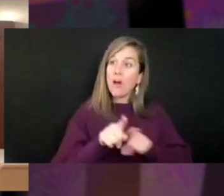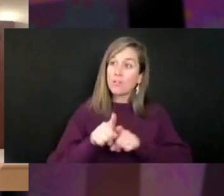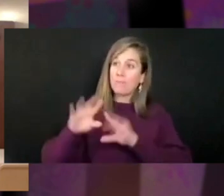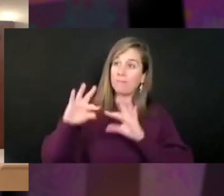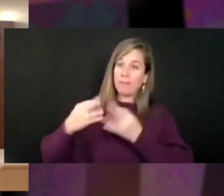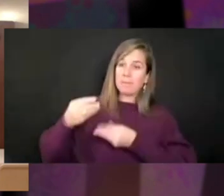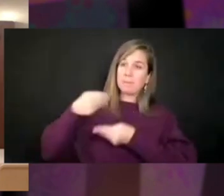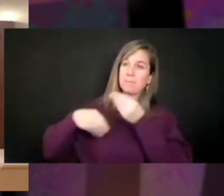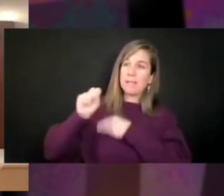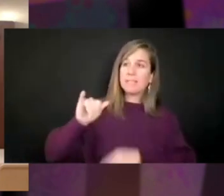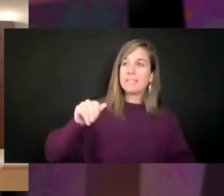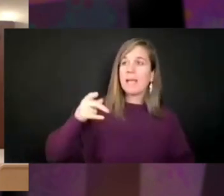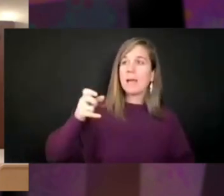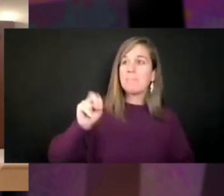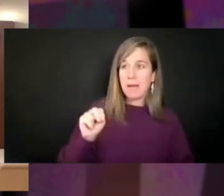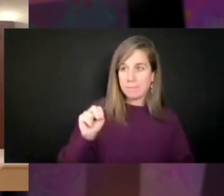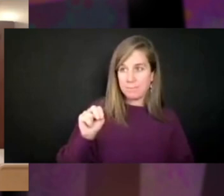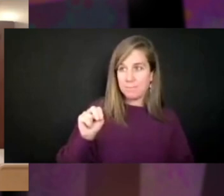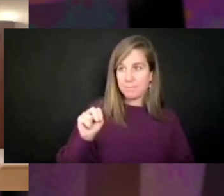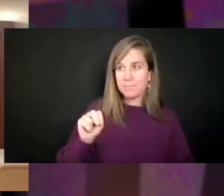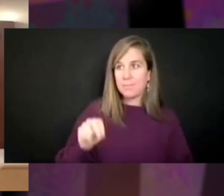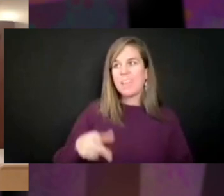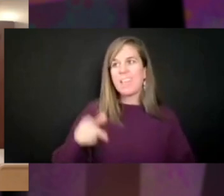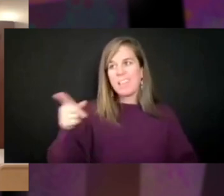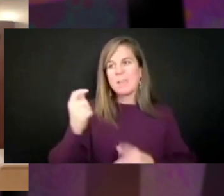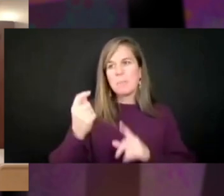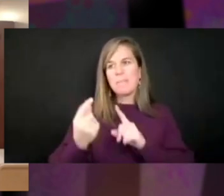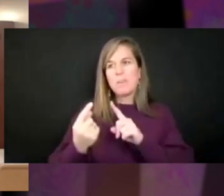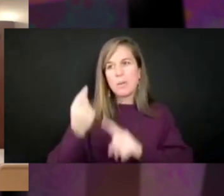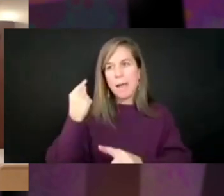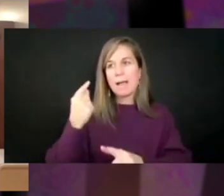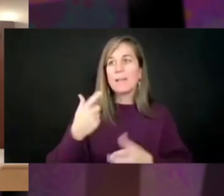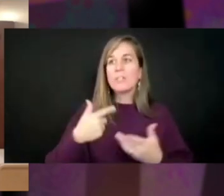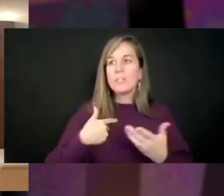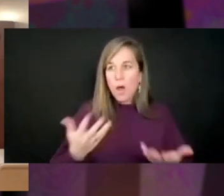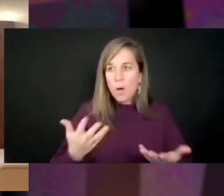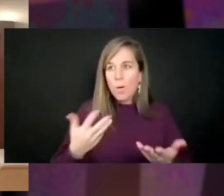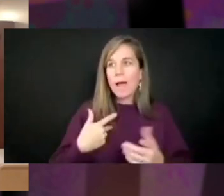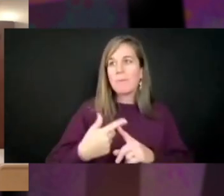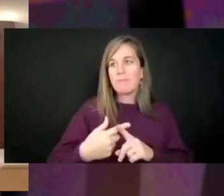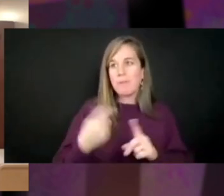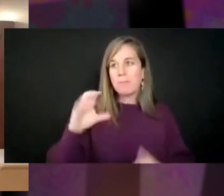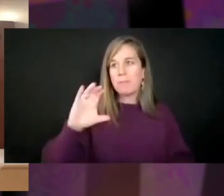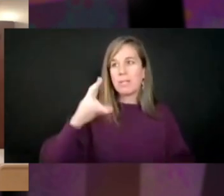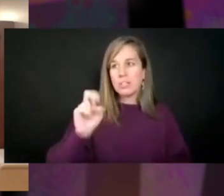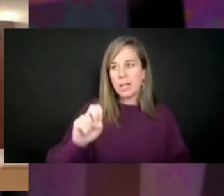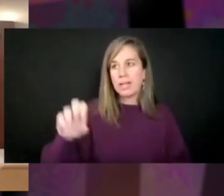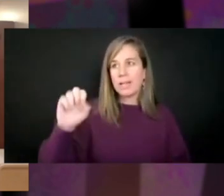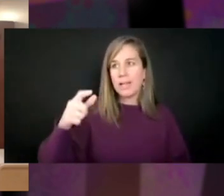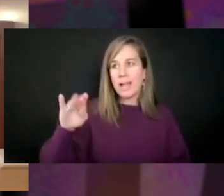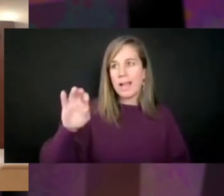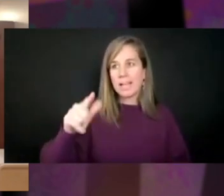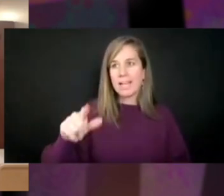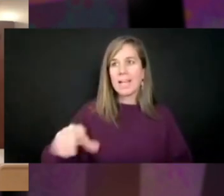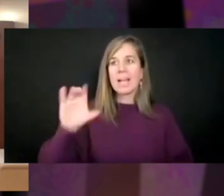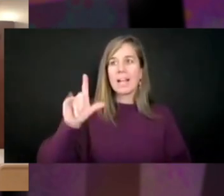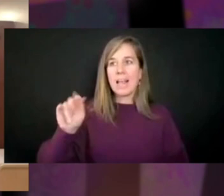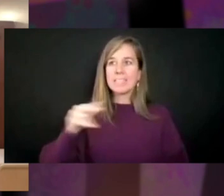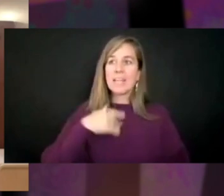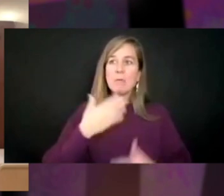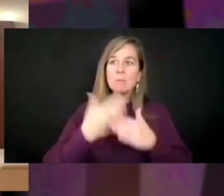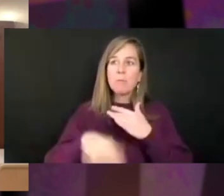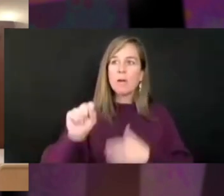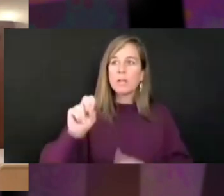Saipan is one of the northern islands in our archipelago. I'm from the Tse and Egin clans, and I was born in the lands of the Snohomish and